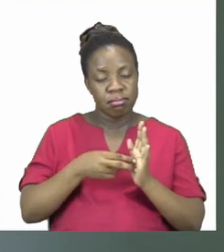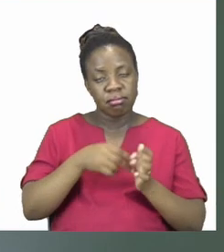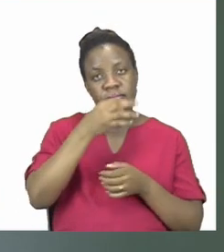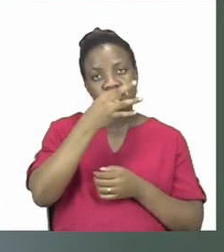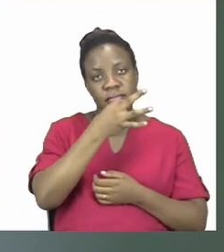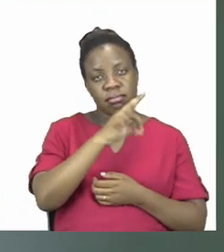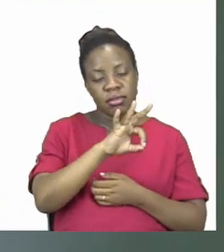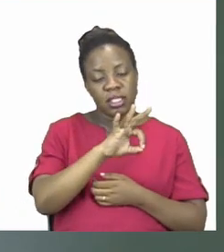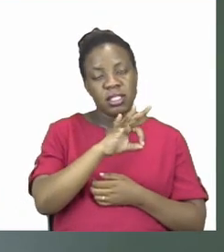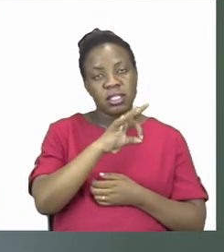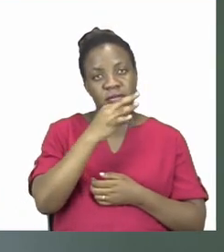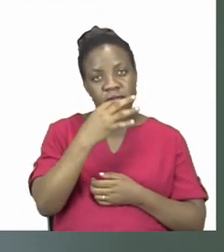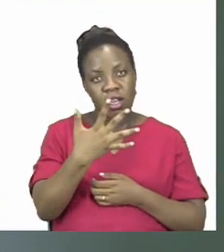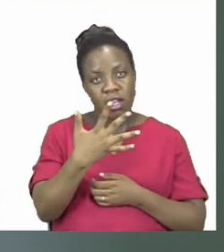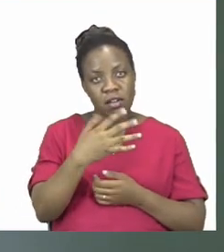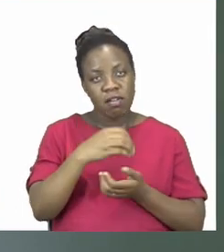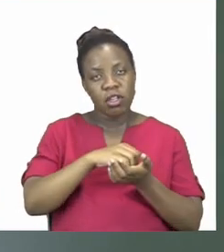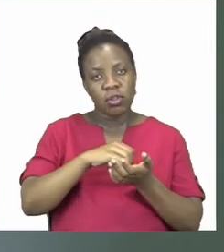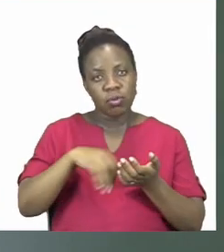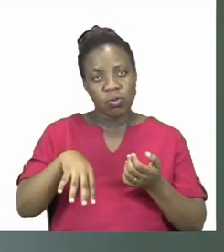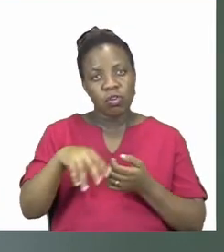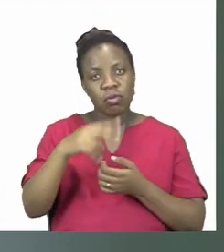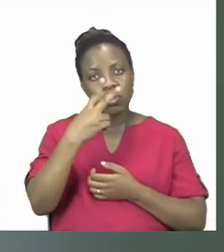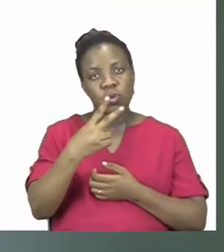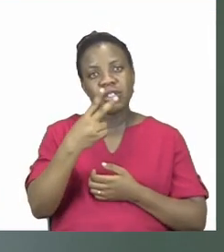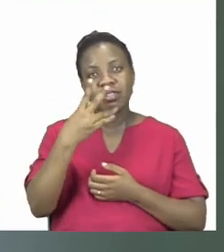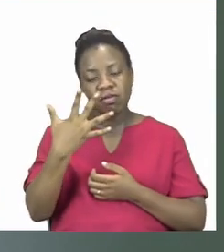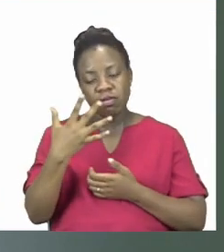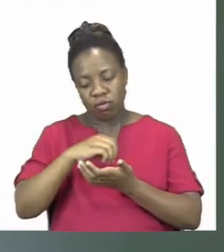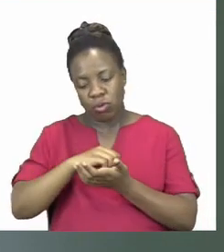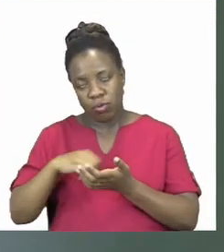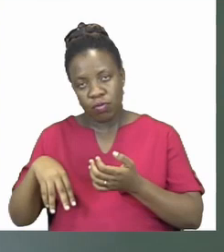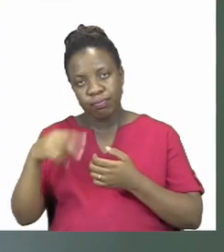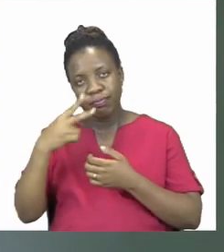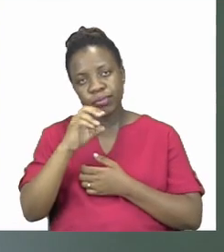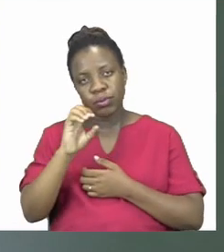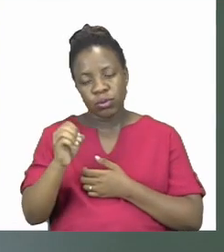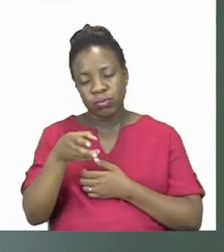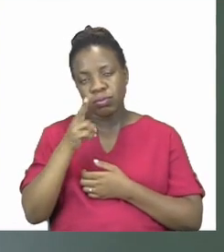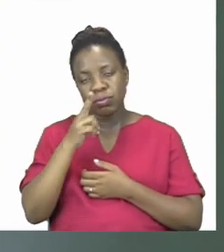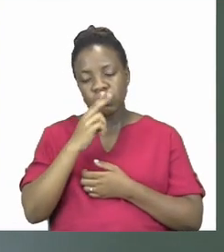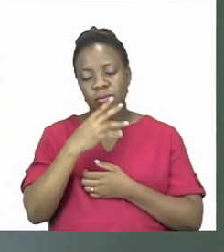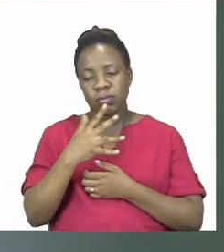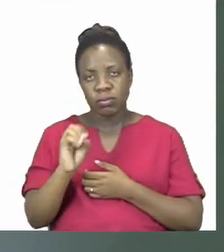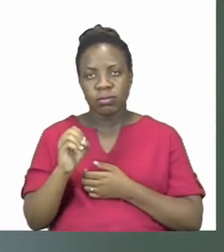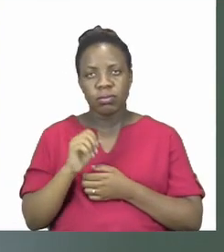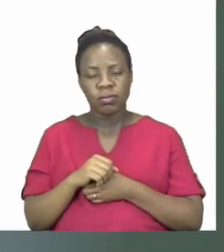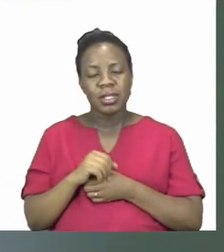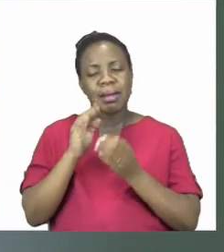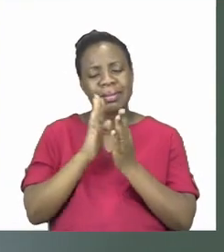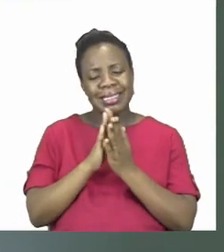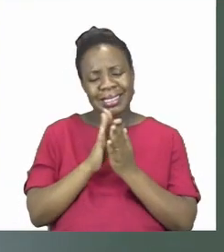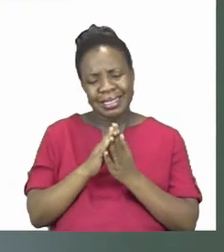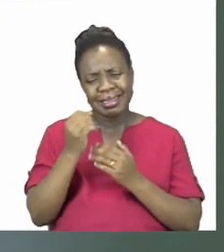is 50. So go ahead, boys and girls, take your time with this one. Make sure that you really count and use